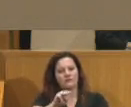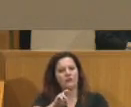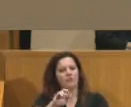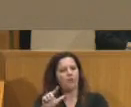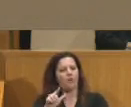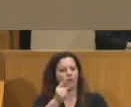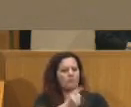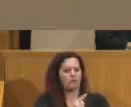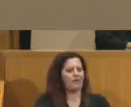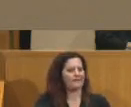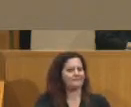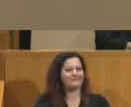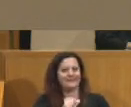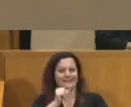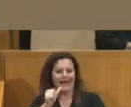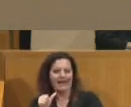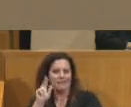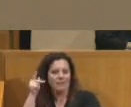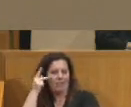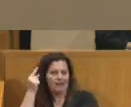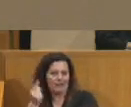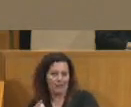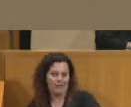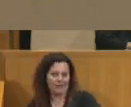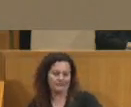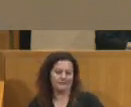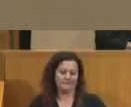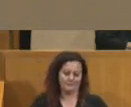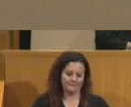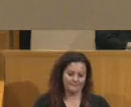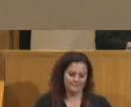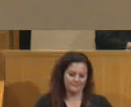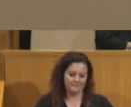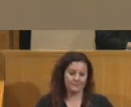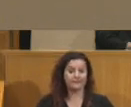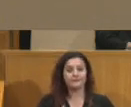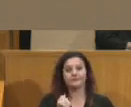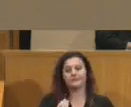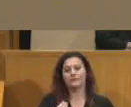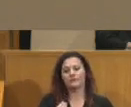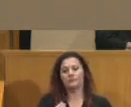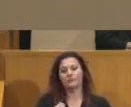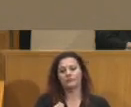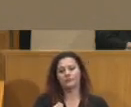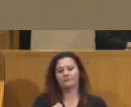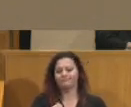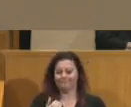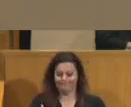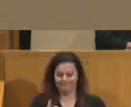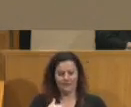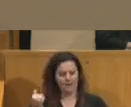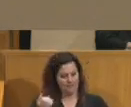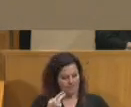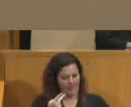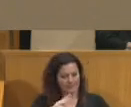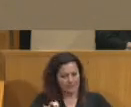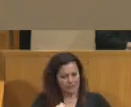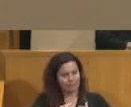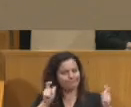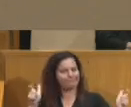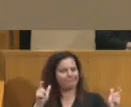that. I also make a commitment to work with this council to, again, bring those